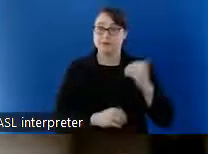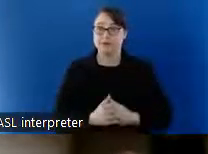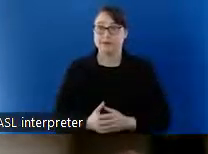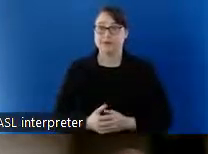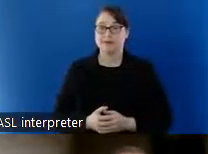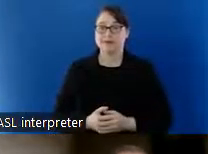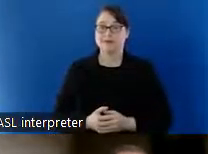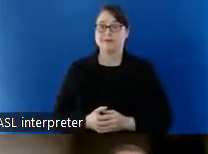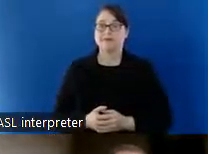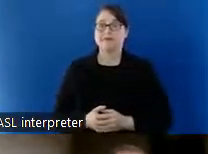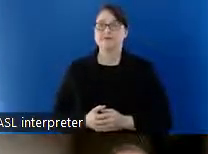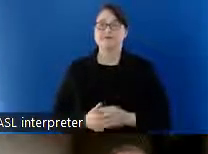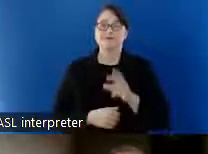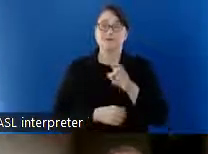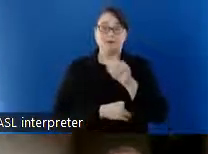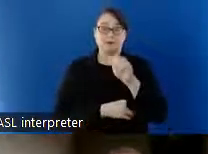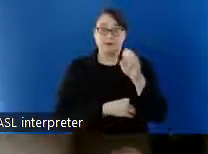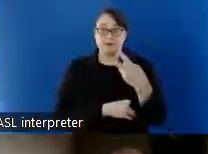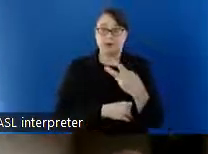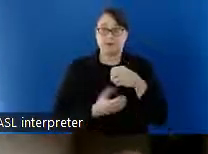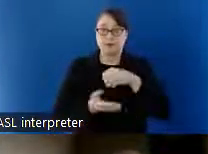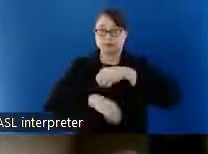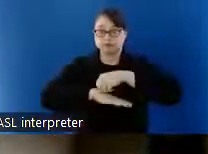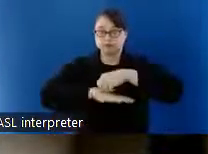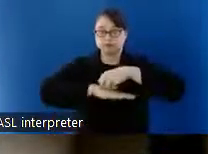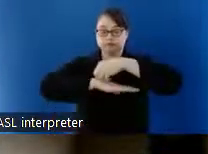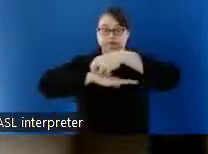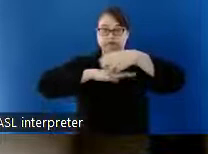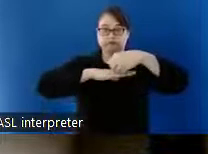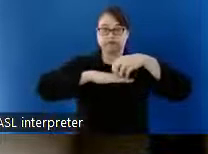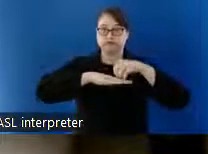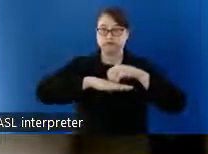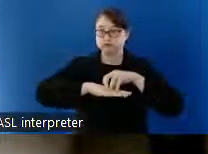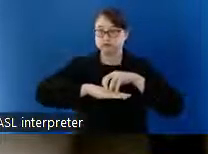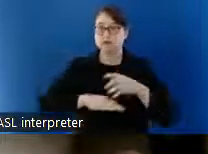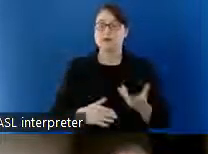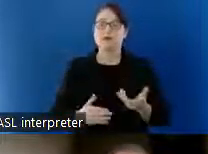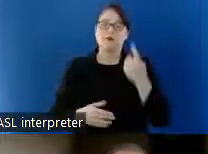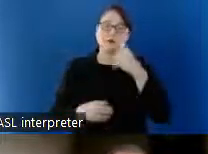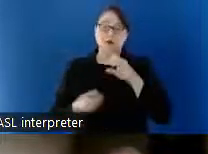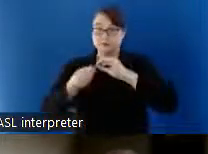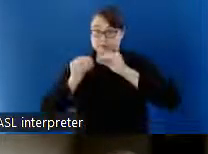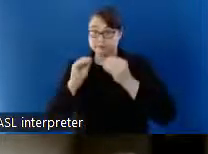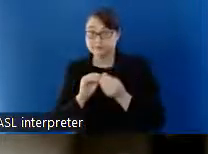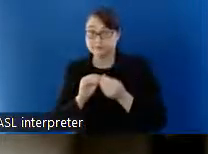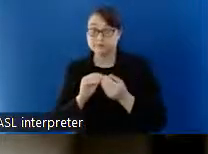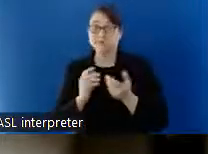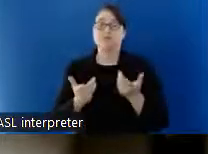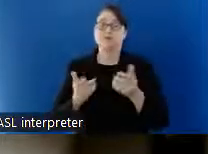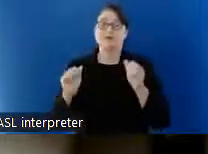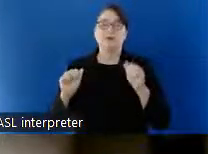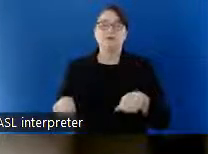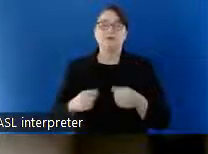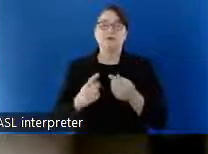The rash for monkeypox in this outbreak can be described in several ways. In the terms of numbers, the rash with monkeypox can be anywhere from